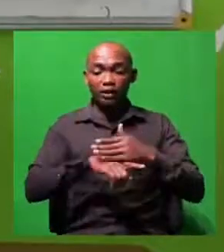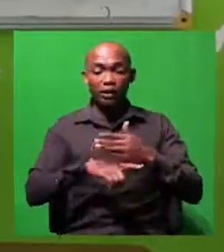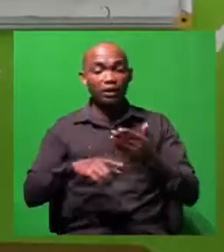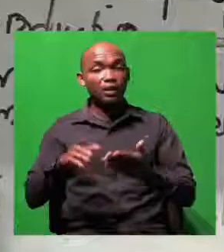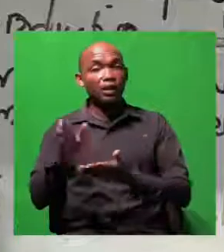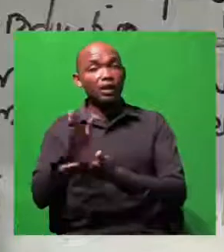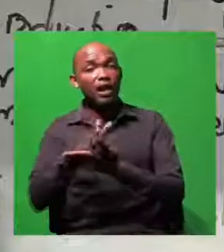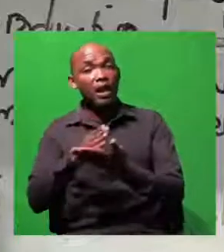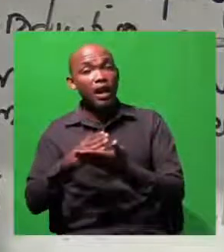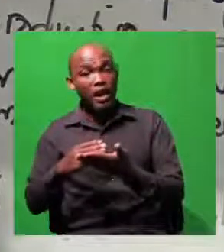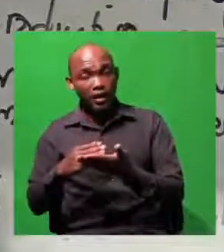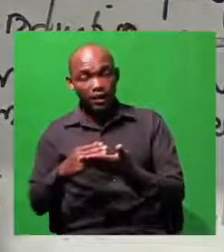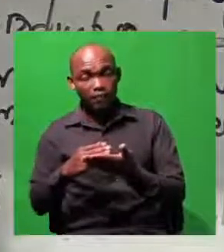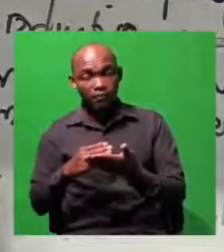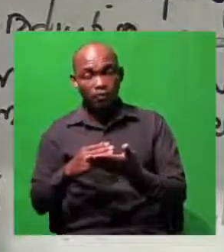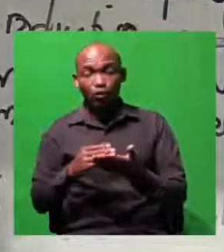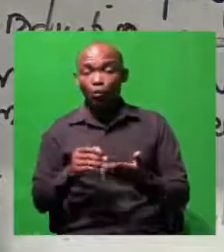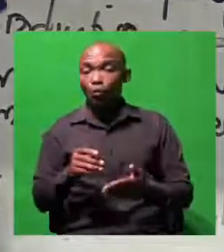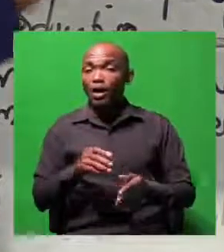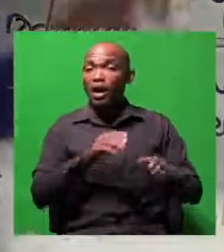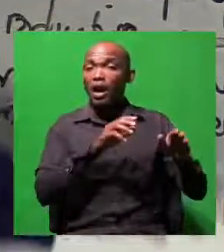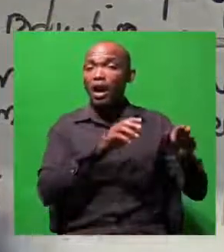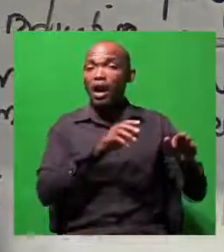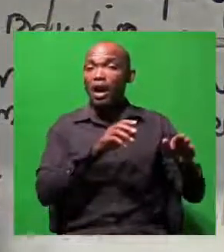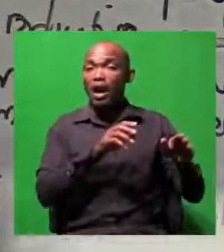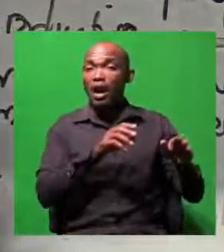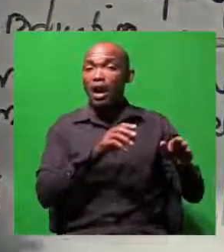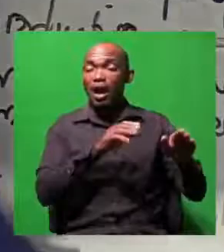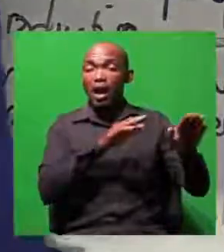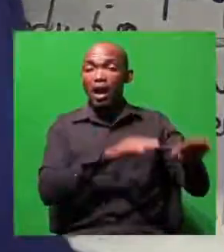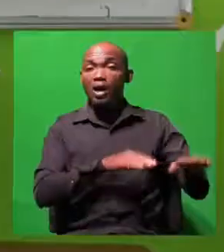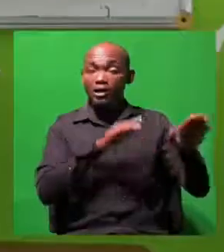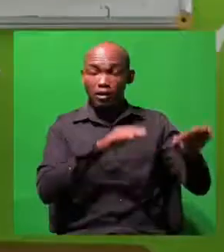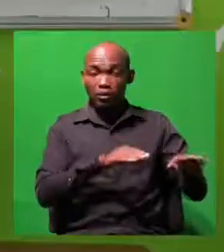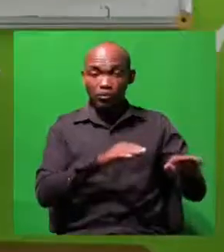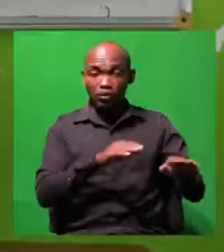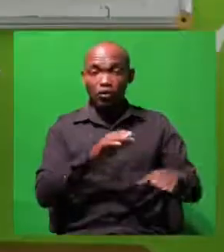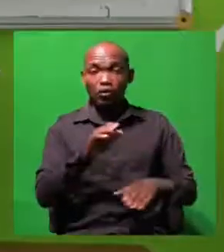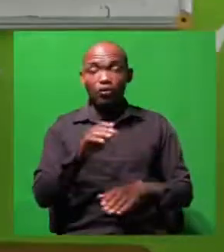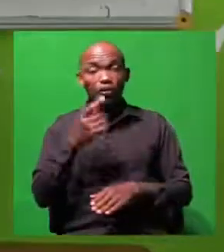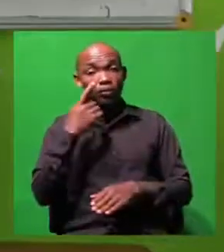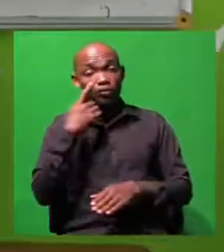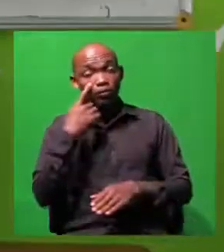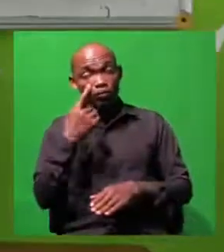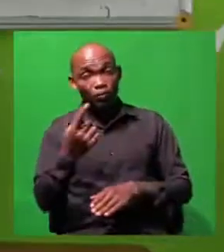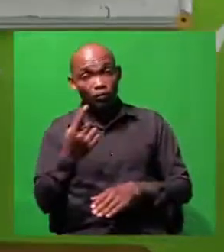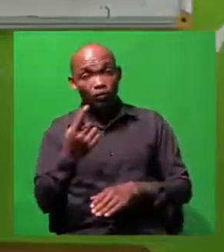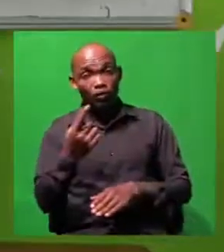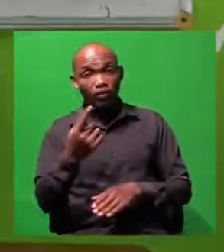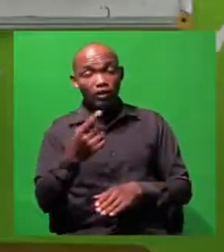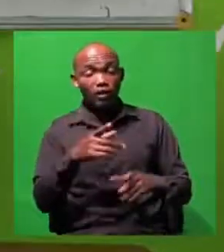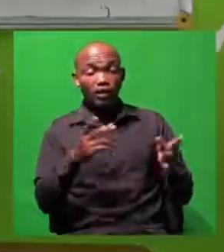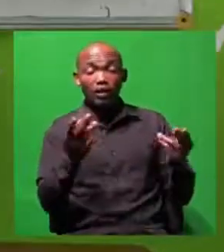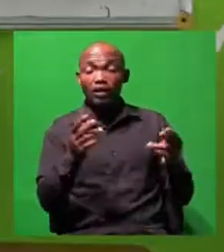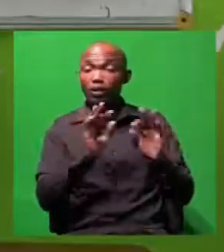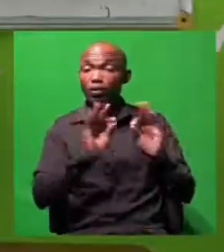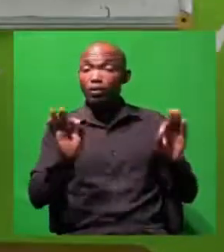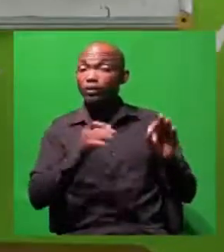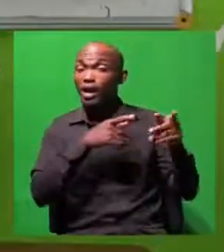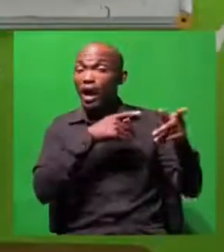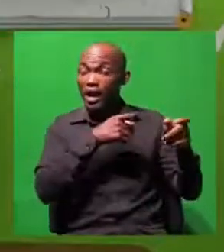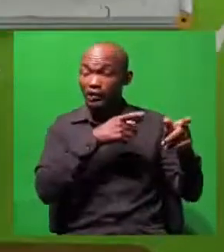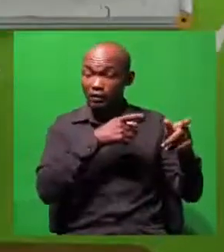If they lived in the areas where animals are well found or can